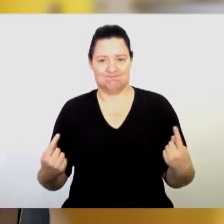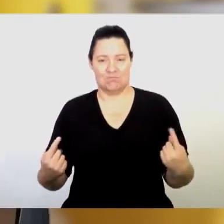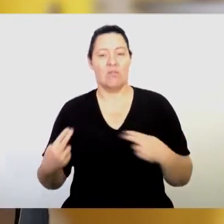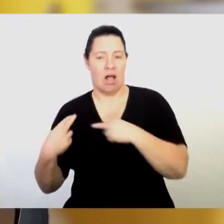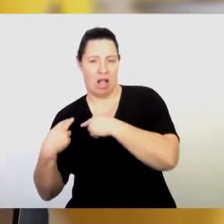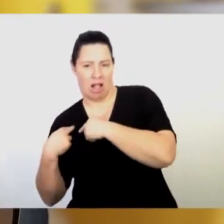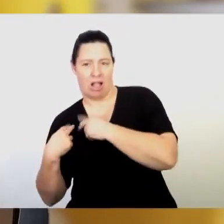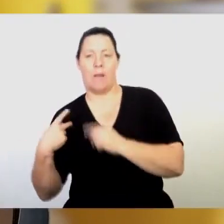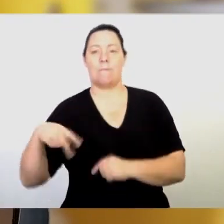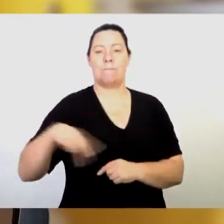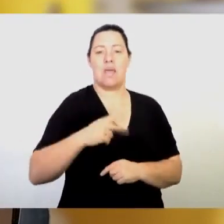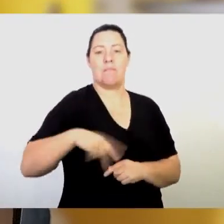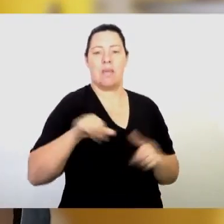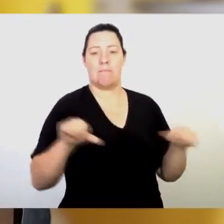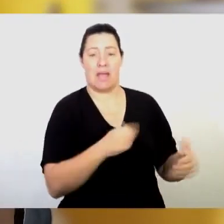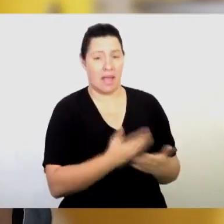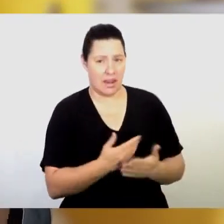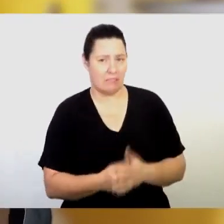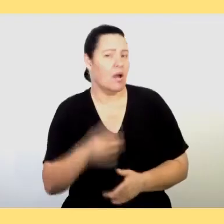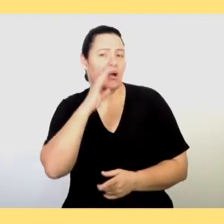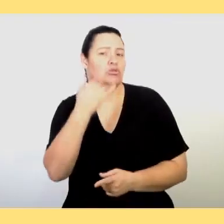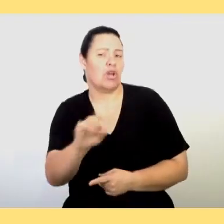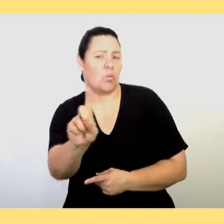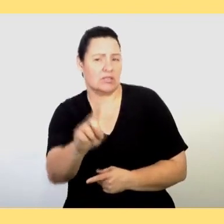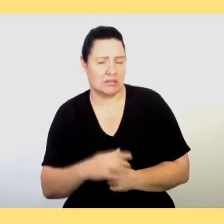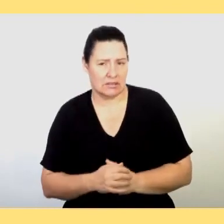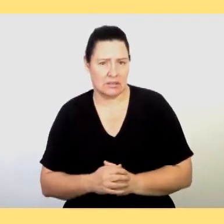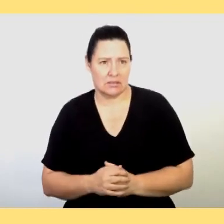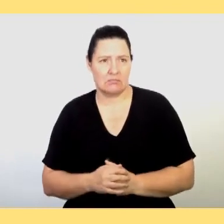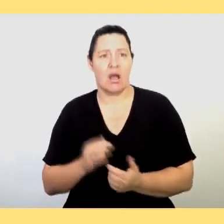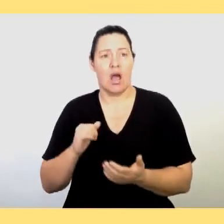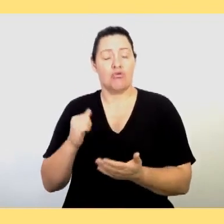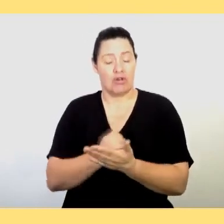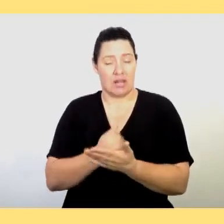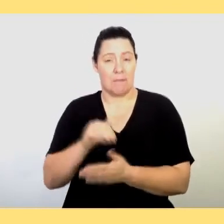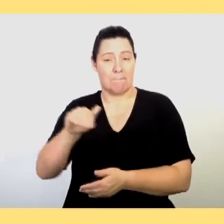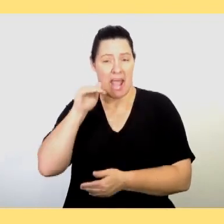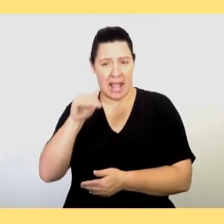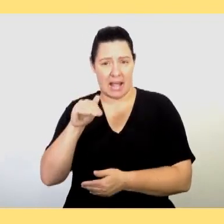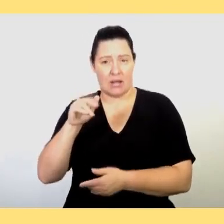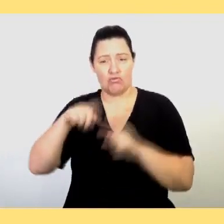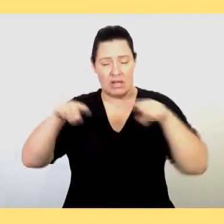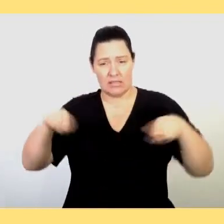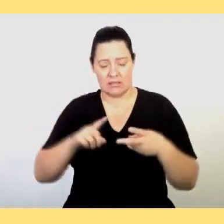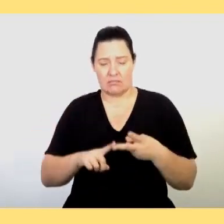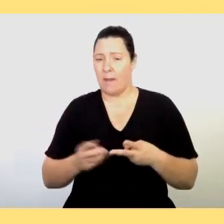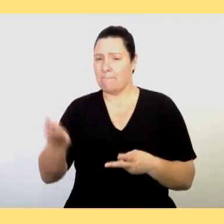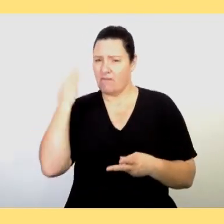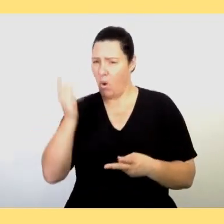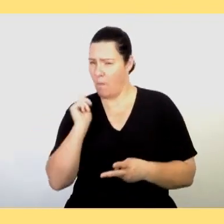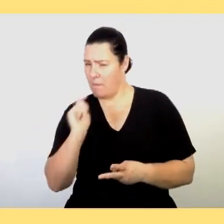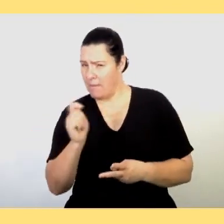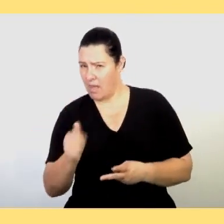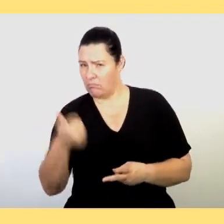able to be reliable credit customers. What can we check? The first one, credit rating at the bank,